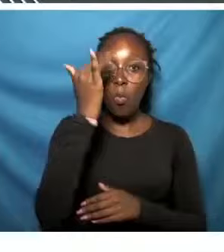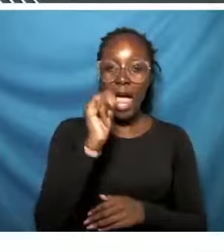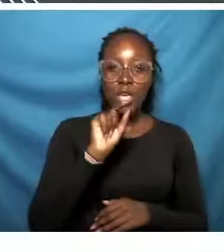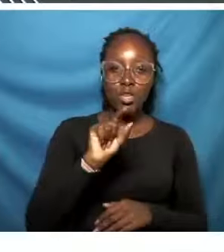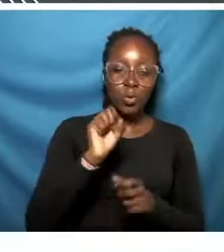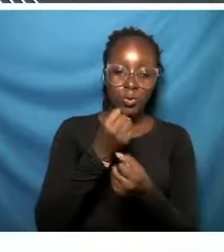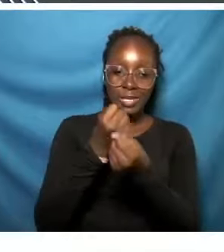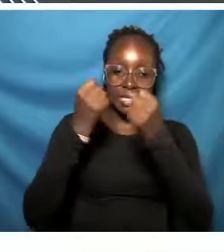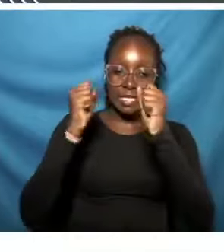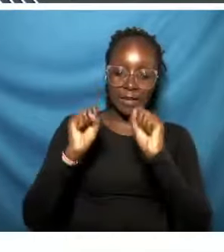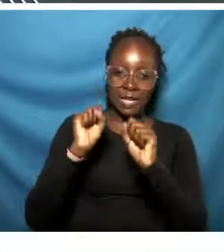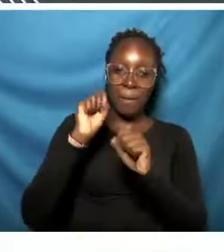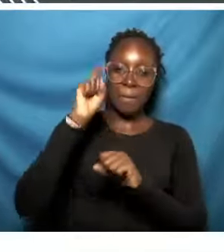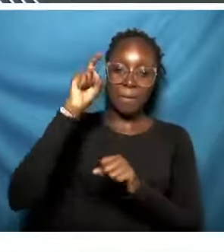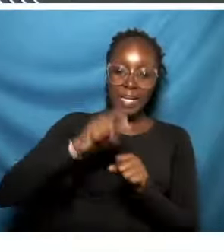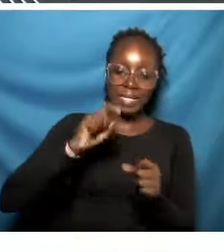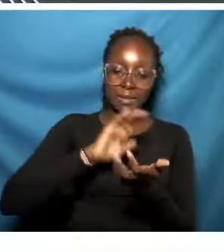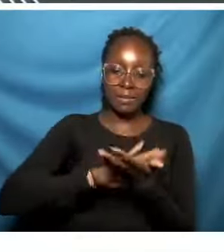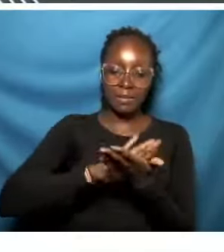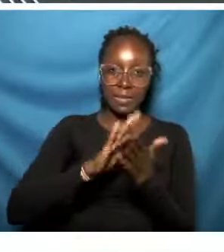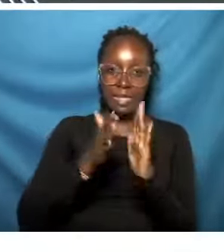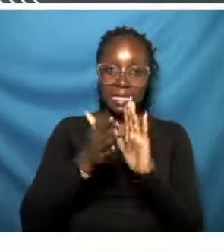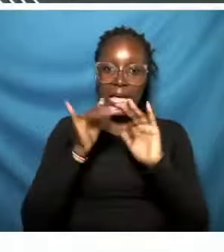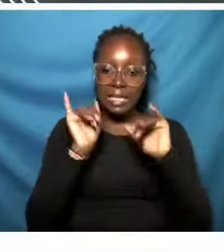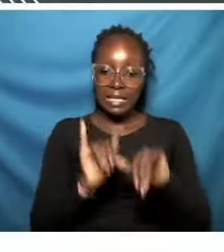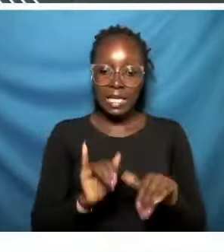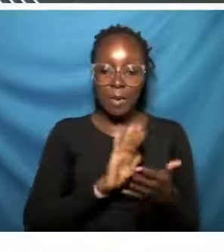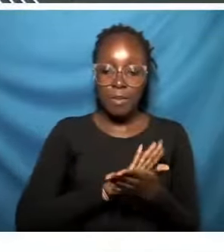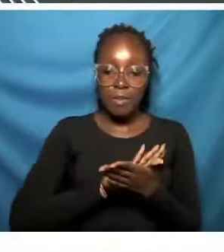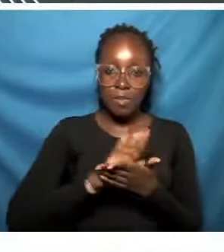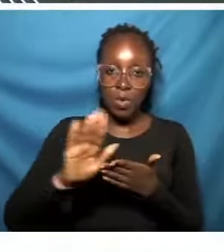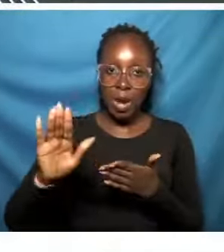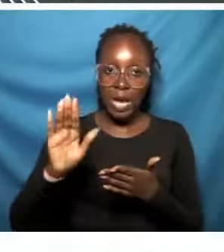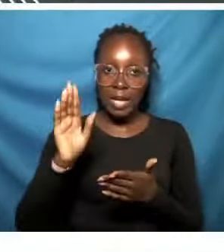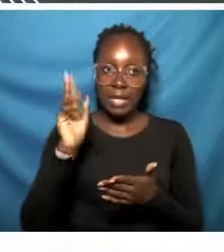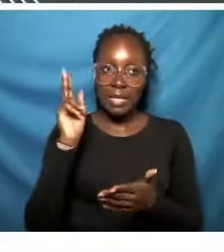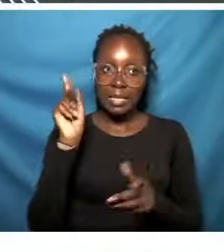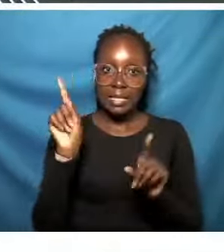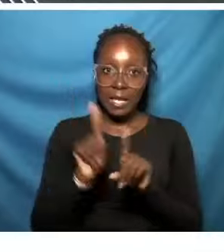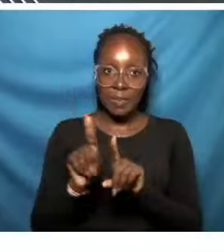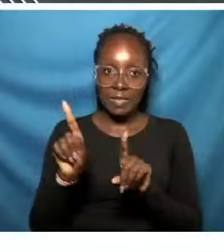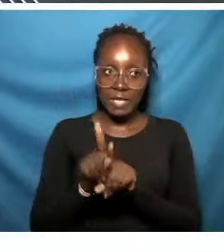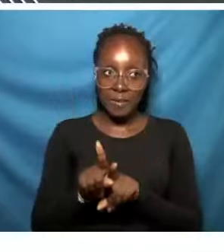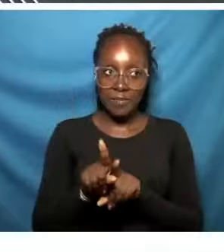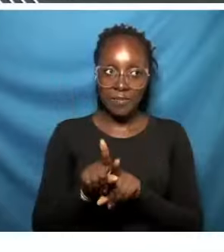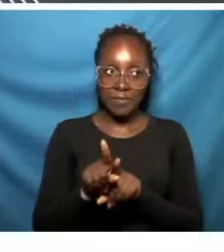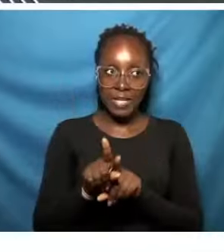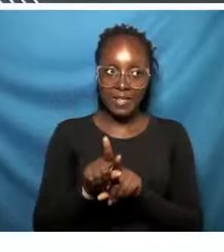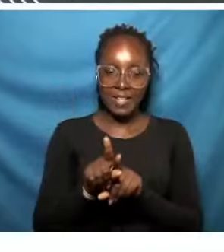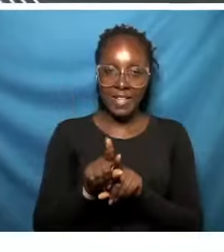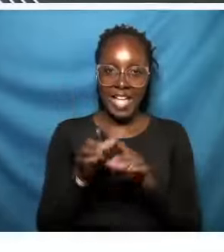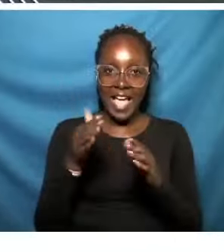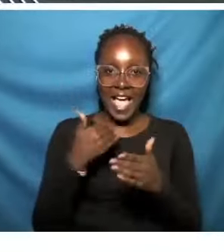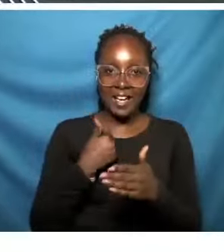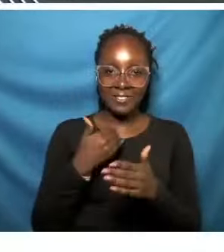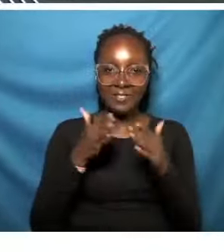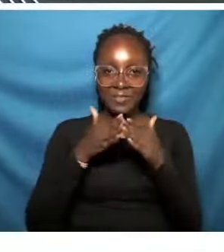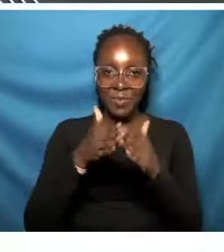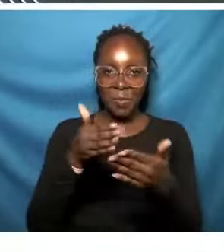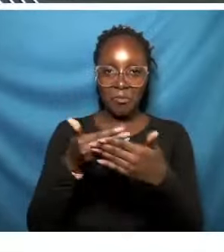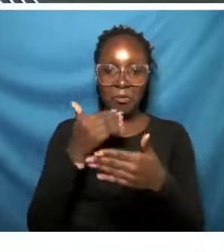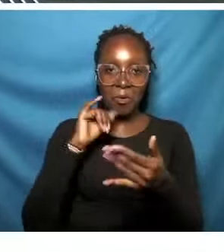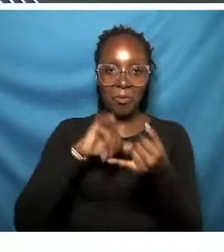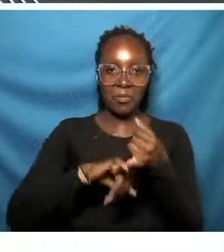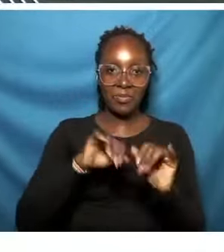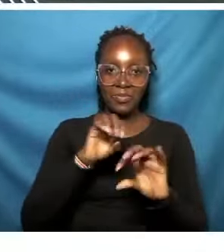kuwa pure, to remain pure and to keep your zip up. Ukatalie na password na usipehane. By the